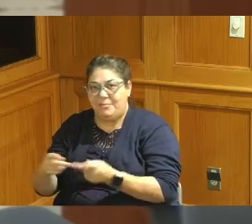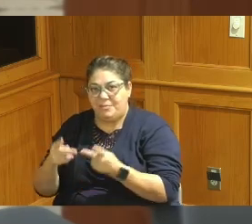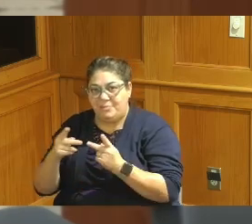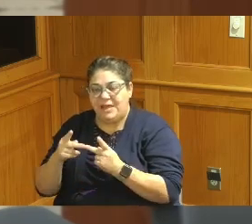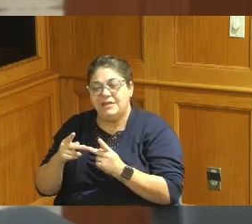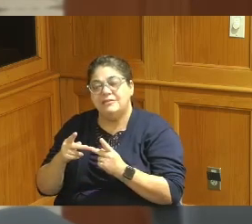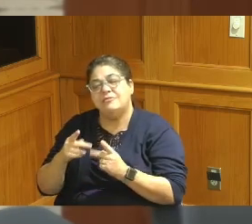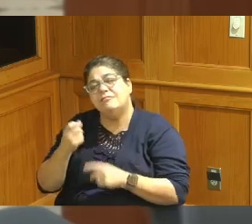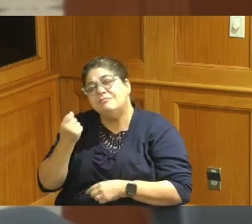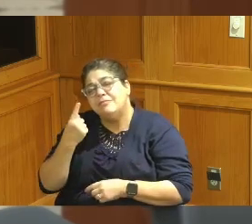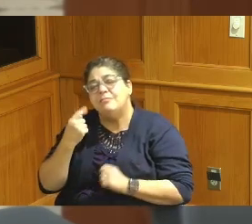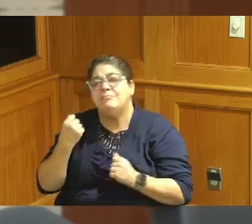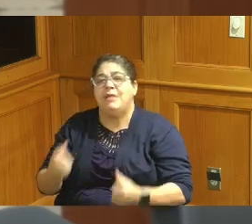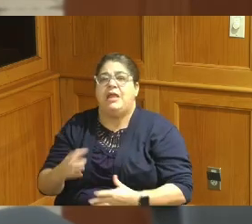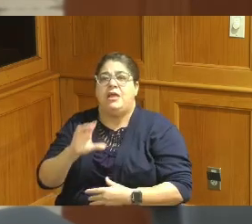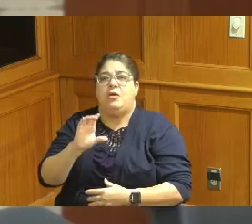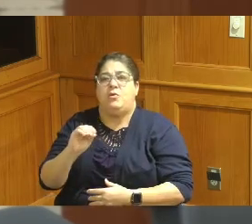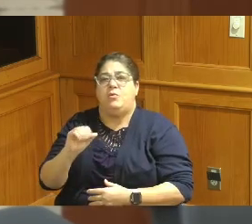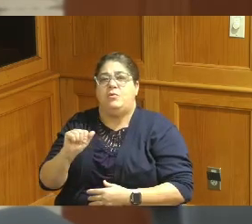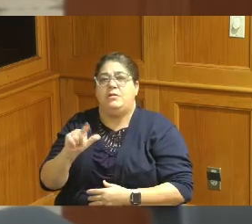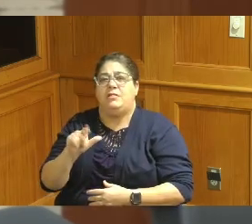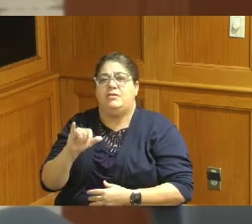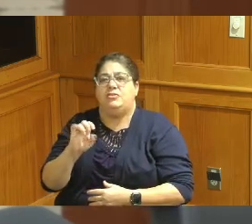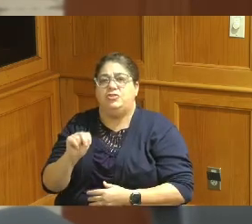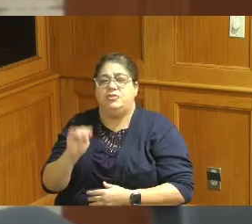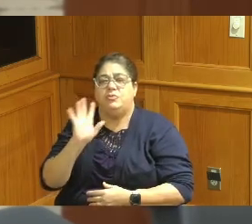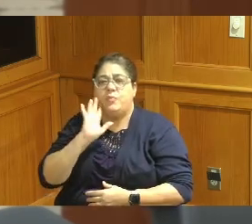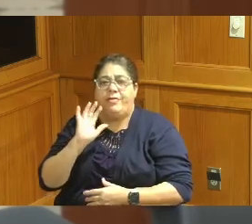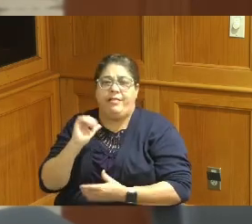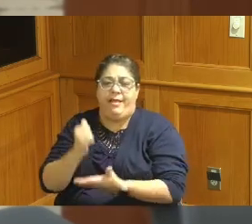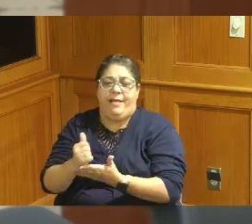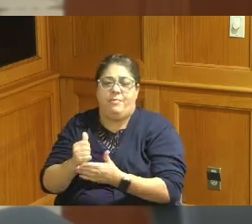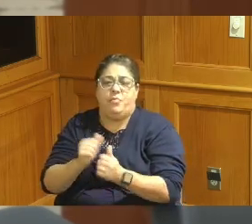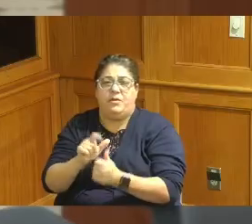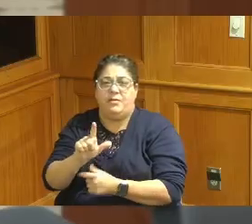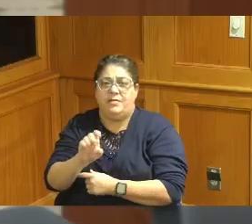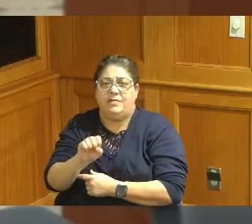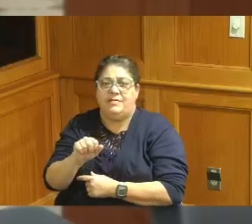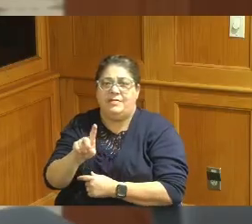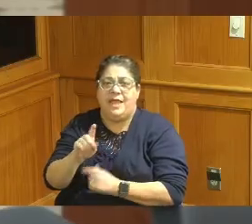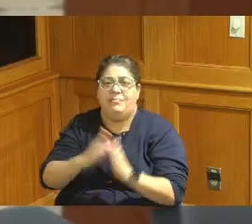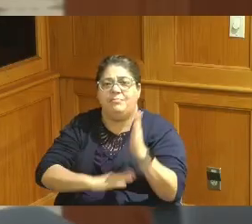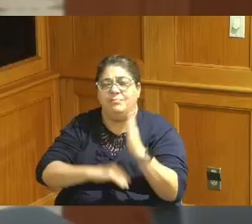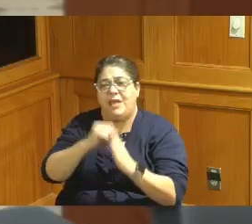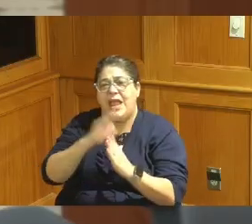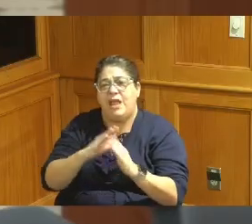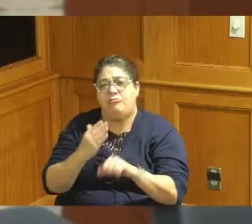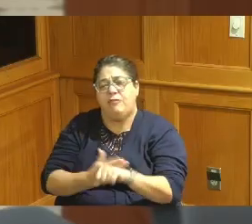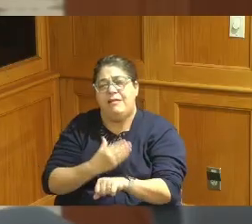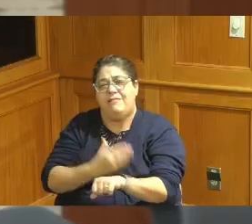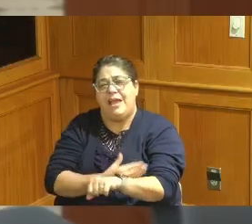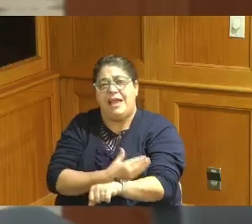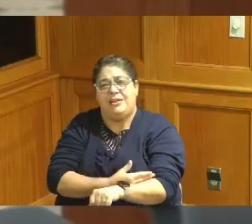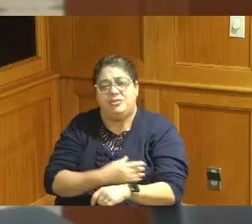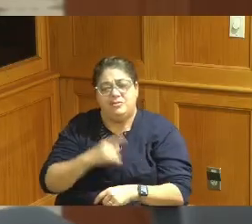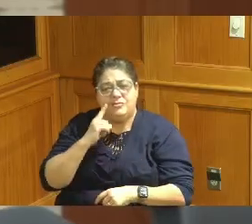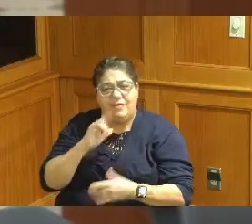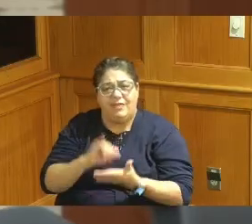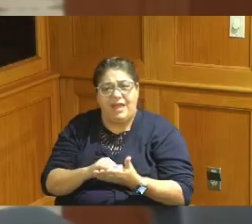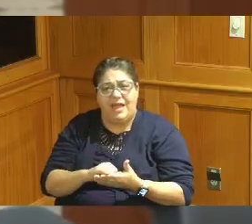in various communities around lead safe renovations and repairs. And so it's our hope that we can use